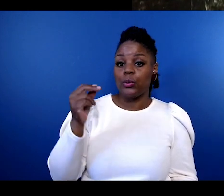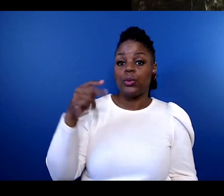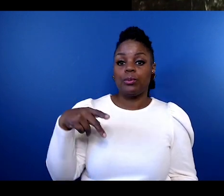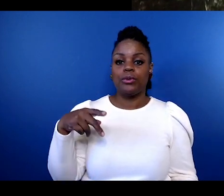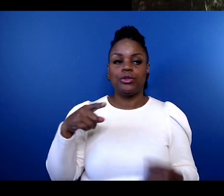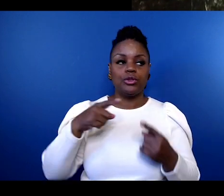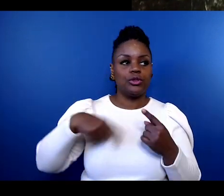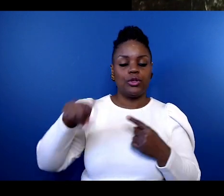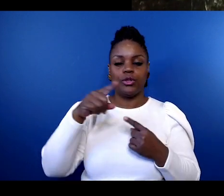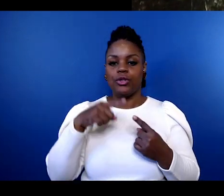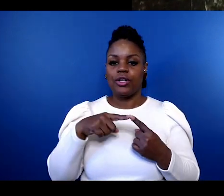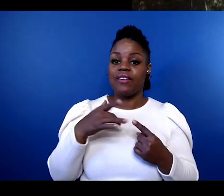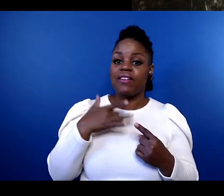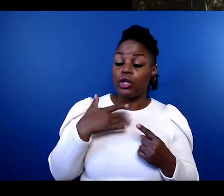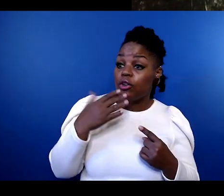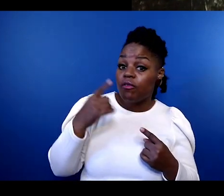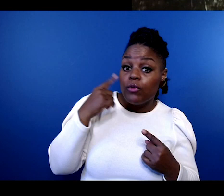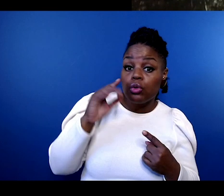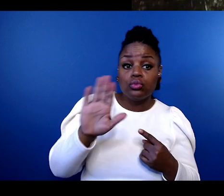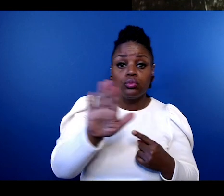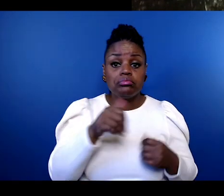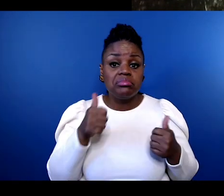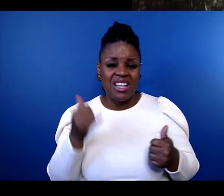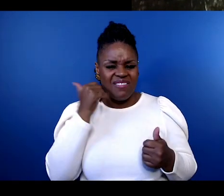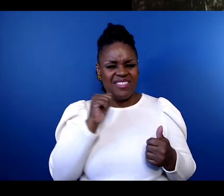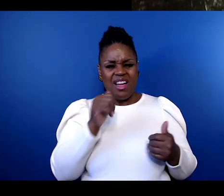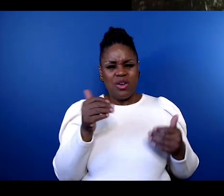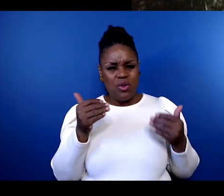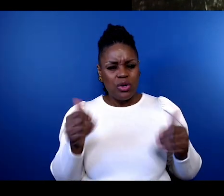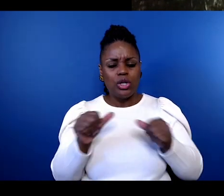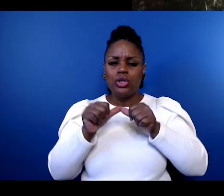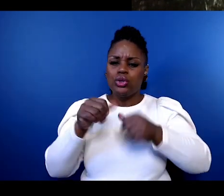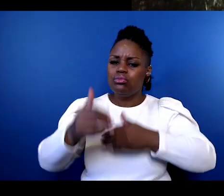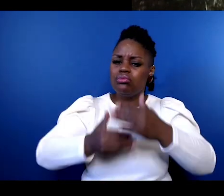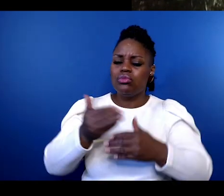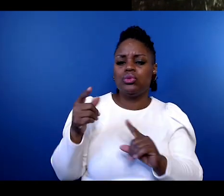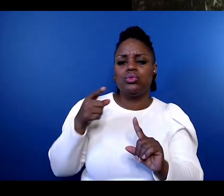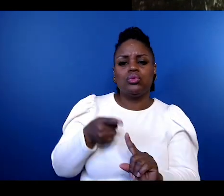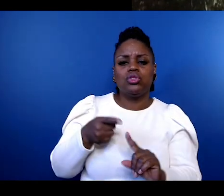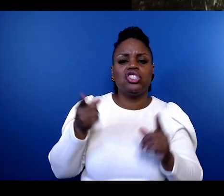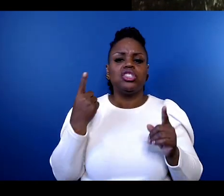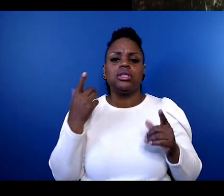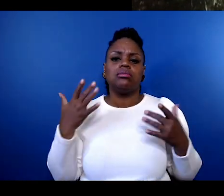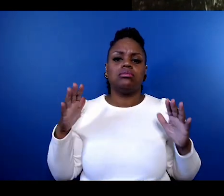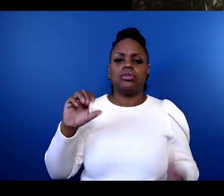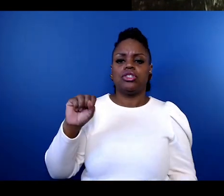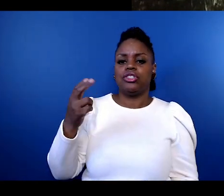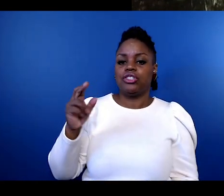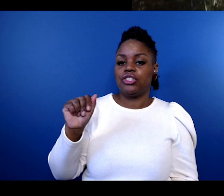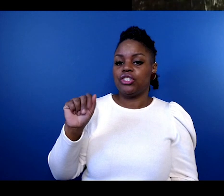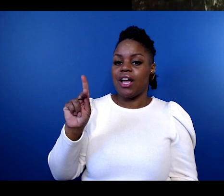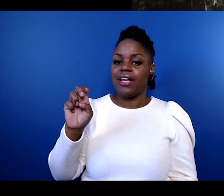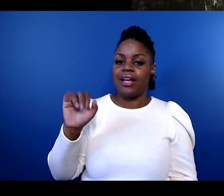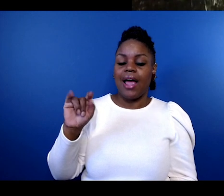Now we're going to shift the weight into the left foot. We're going to lift and spread the toes and lower them down one at a time. This covers a bigger surface